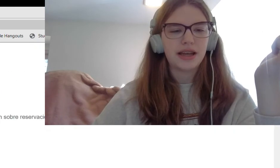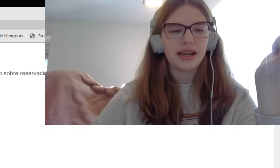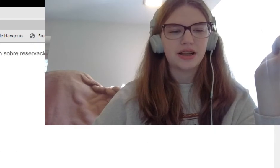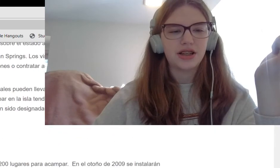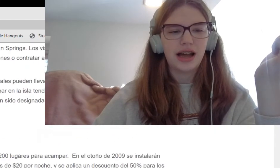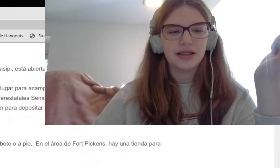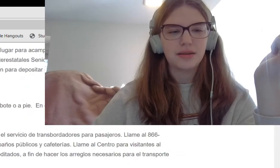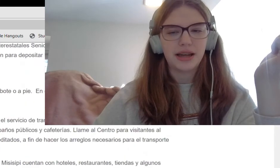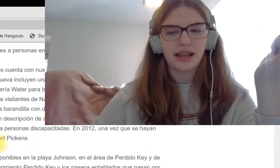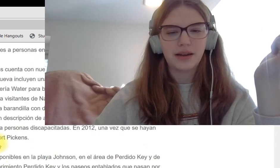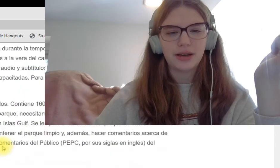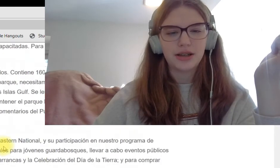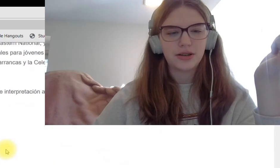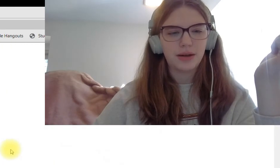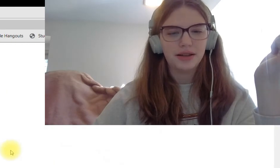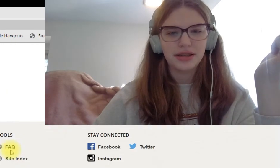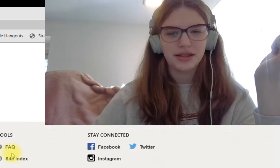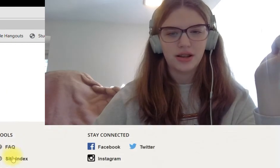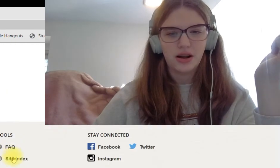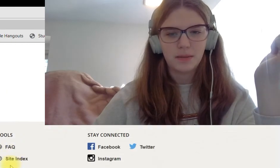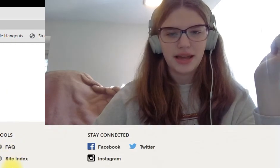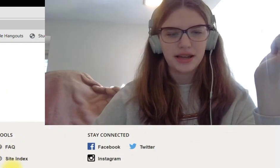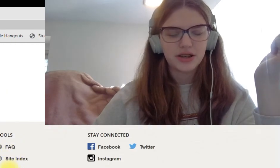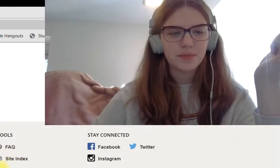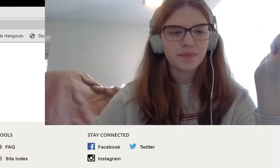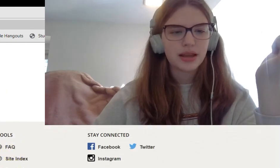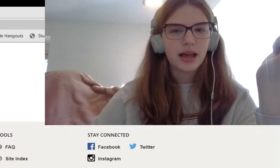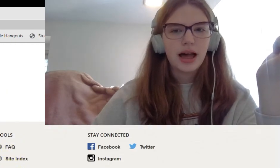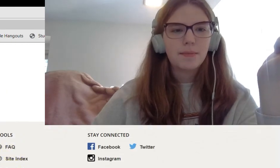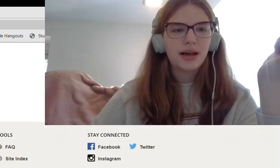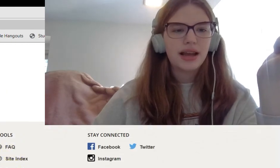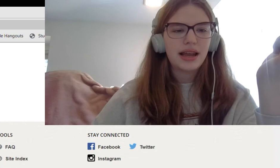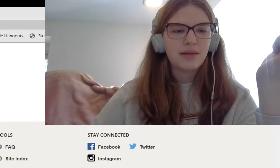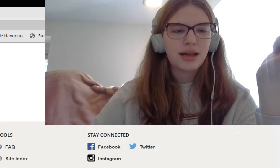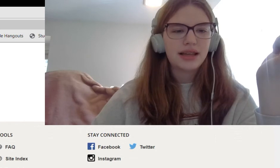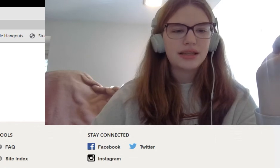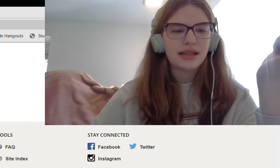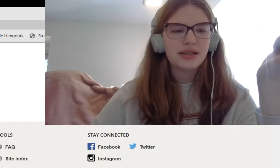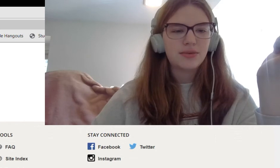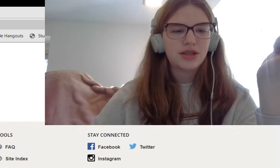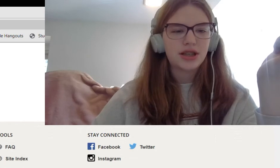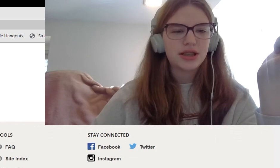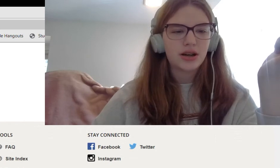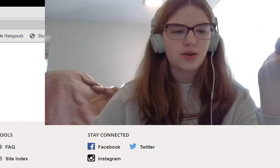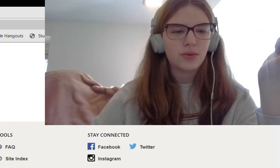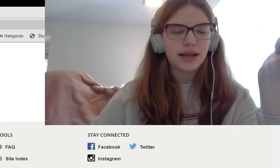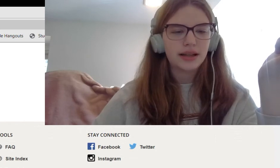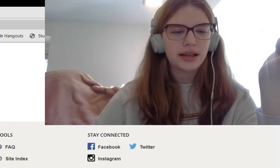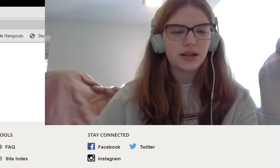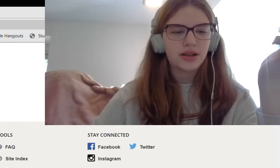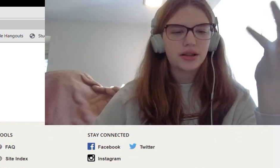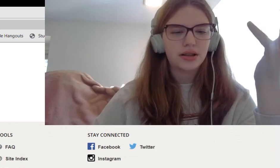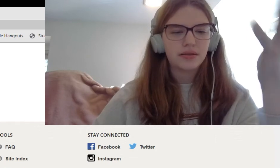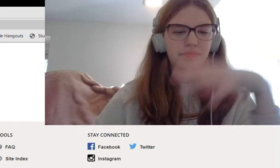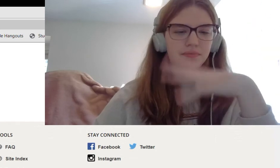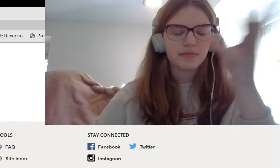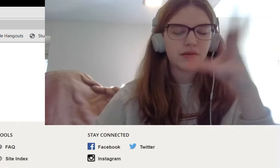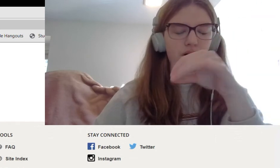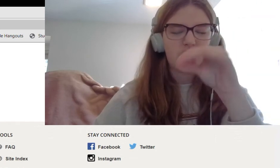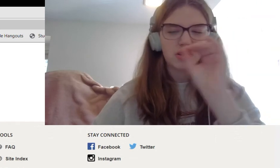don't speak English as your main language. Wow, this is a long page. But anyways, this was just a quick little